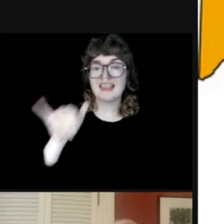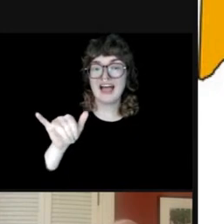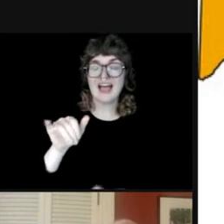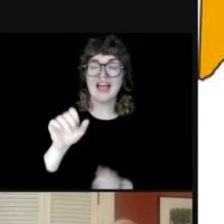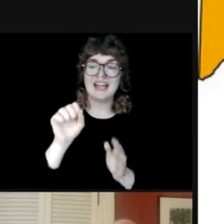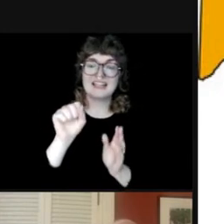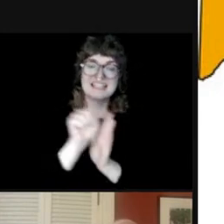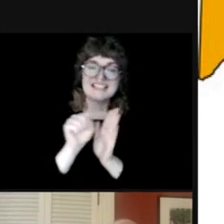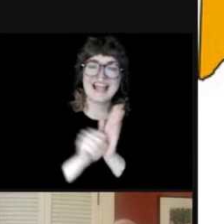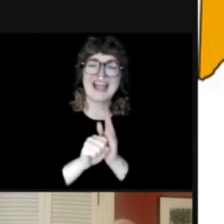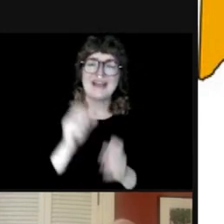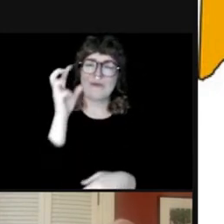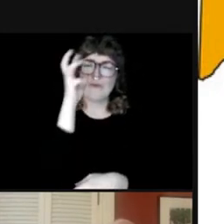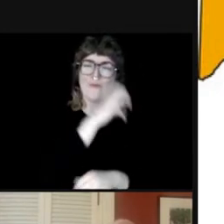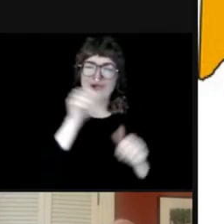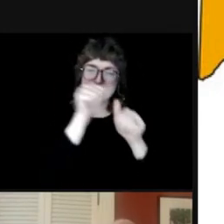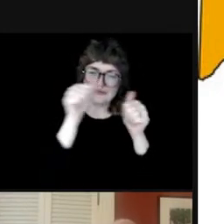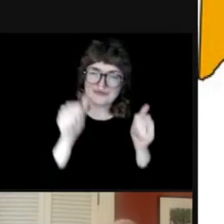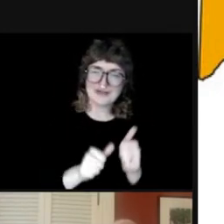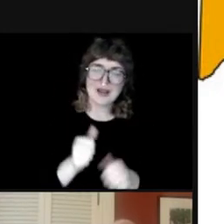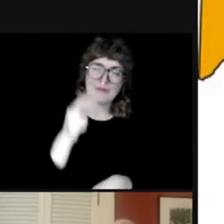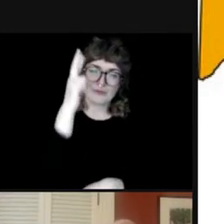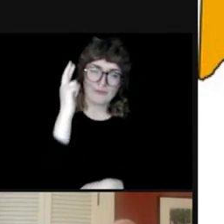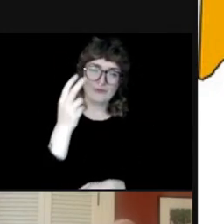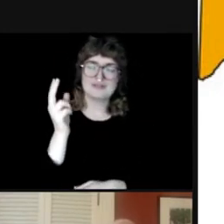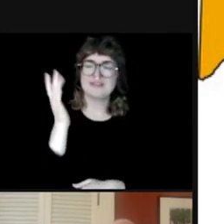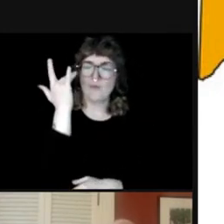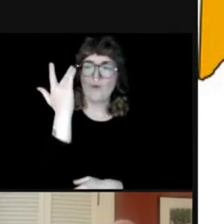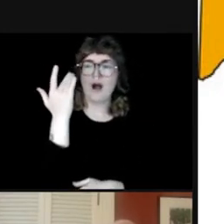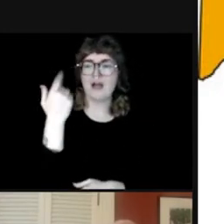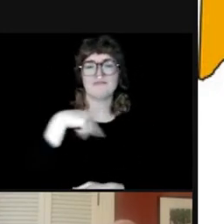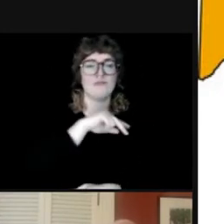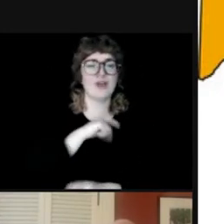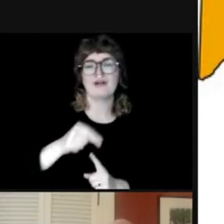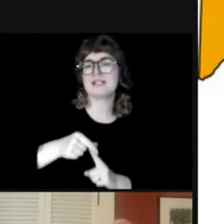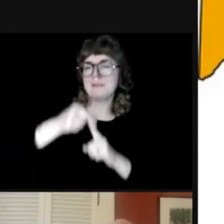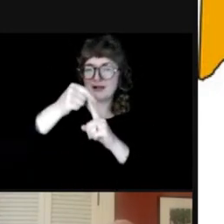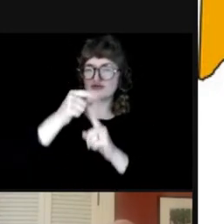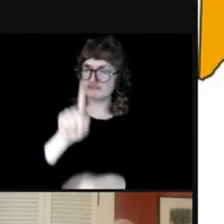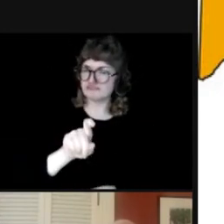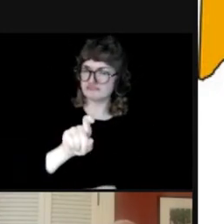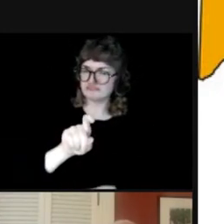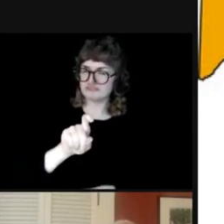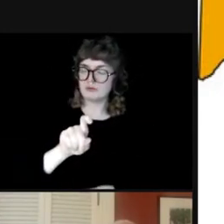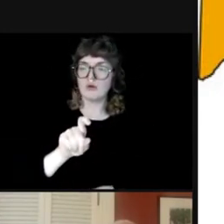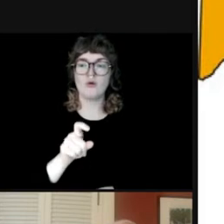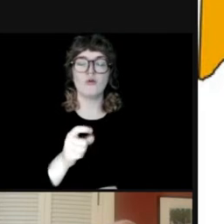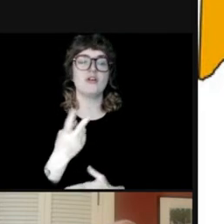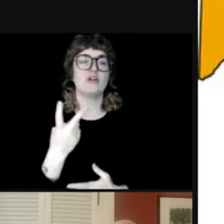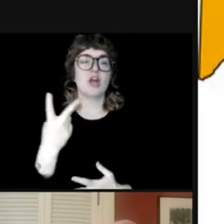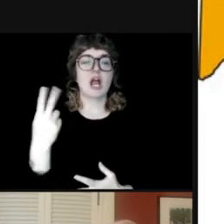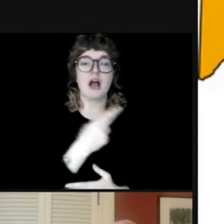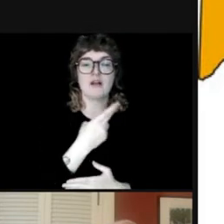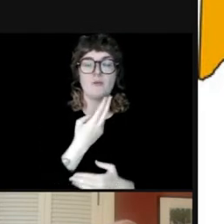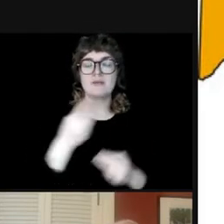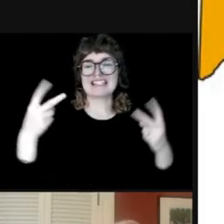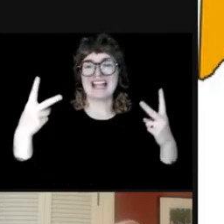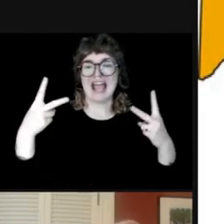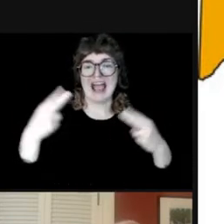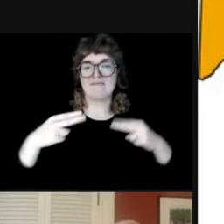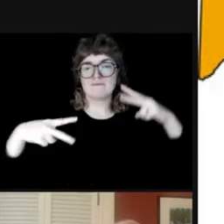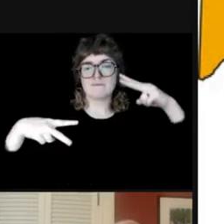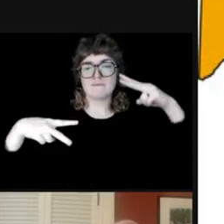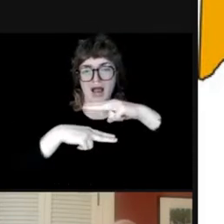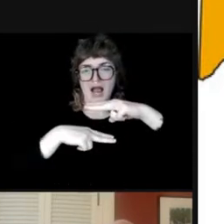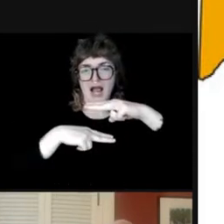state the reason it's so special among 49 states? We're cut almost in half in two places. It looks